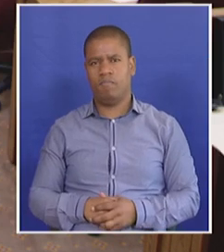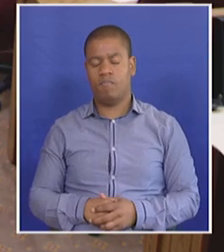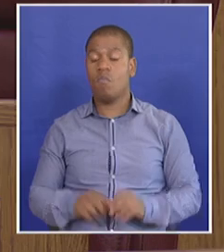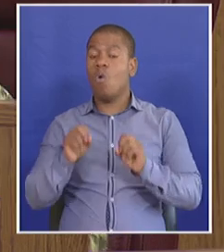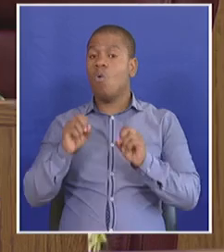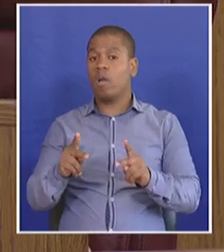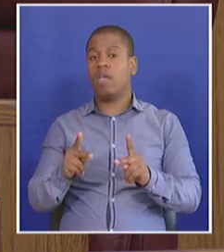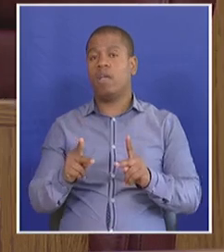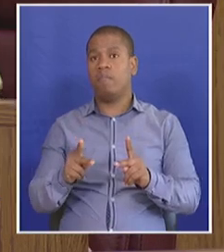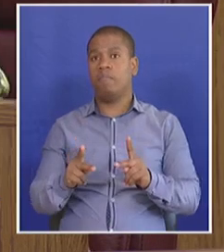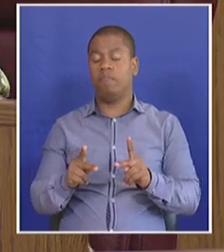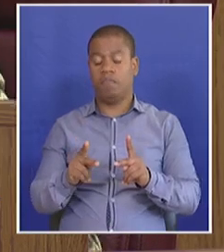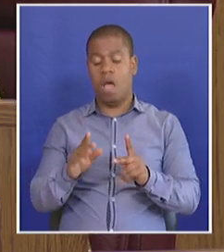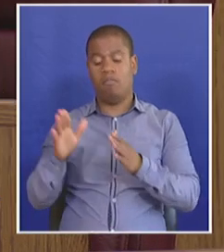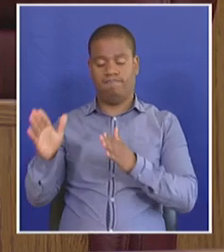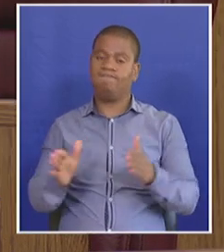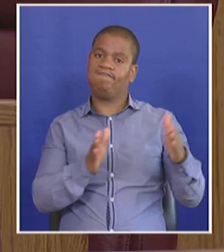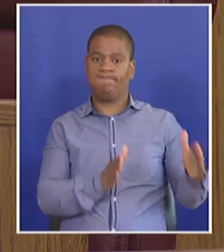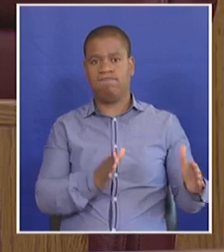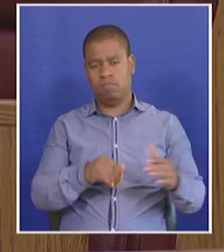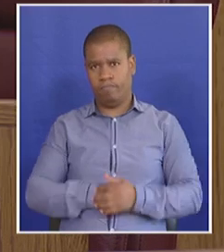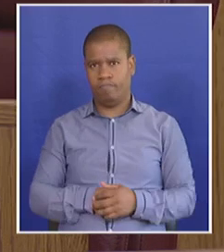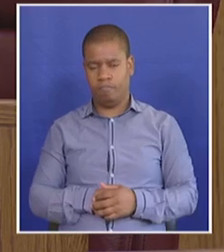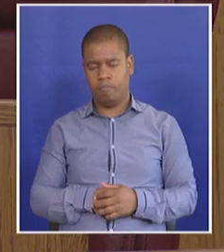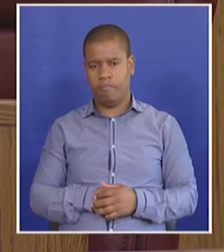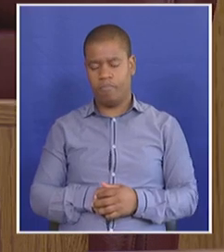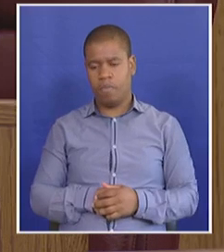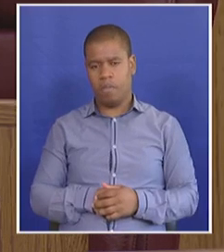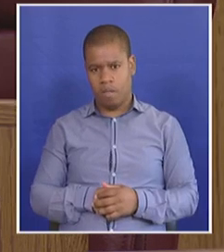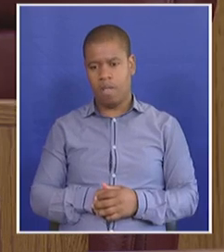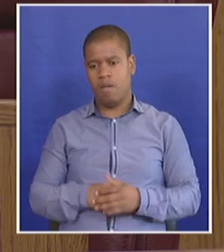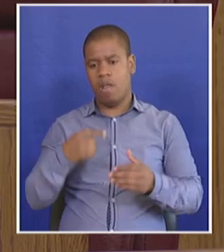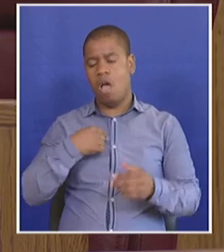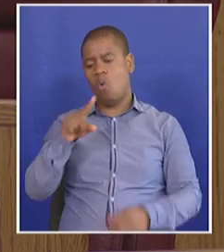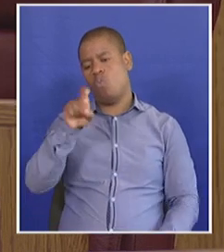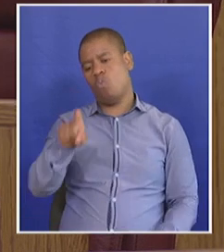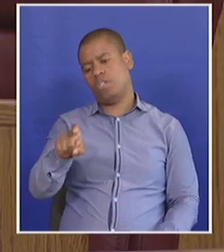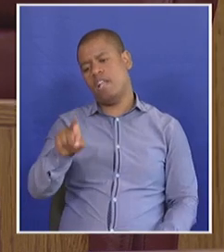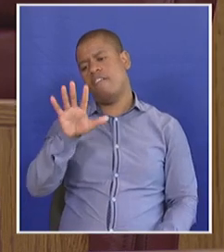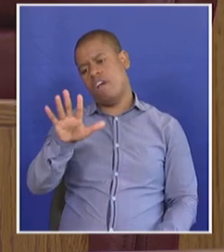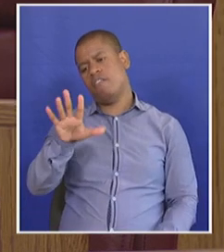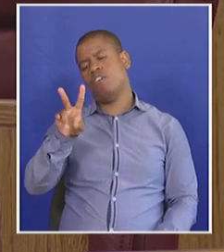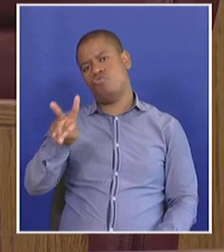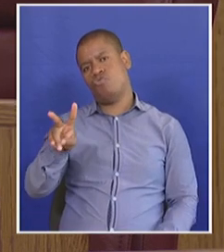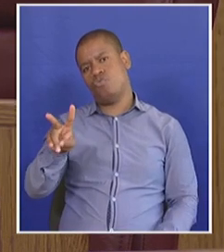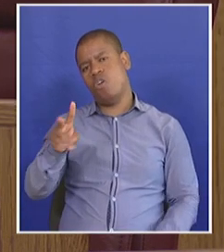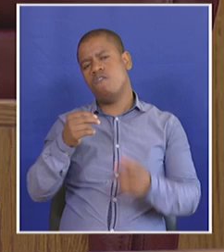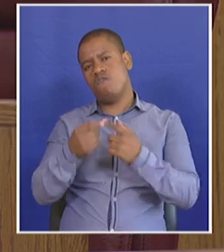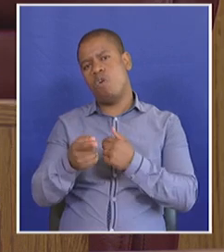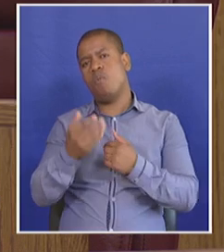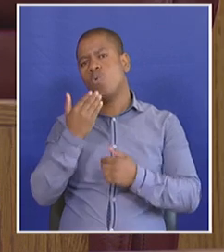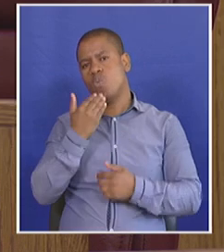Okay, we proceed, honorable members. We are now on question 52, asked